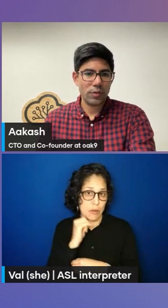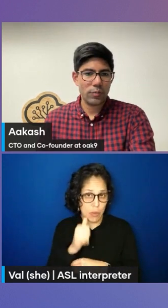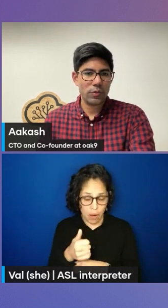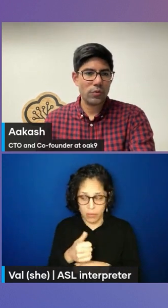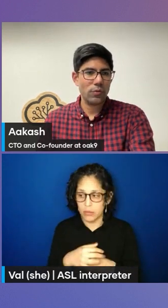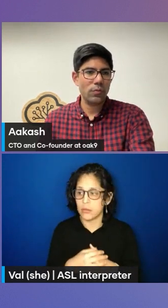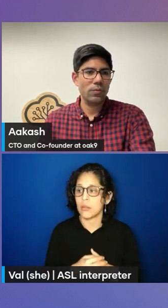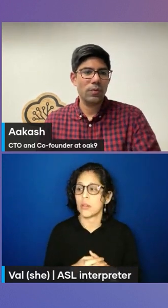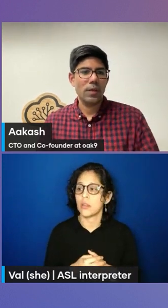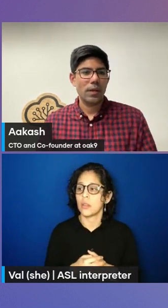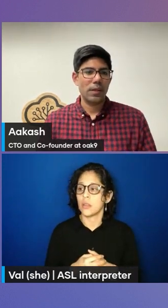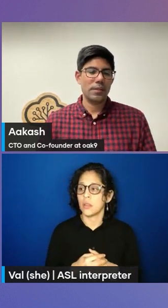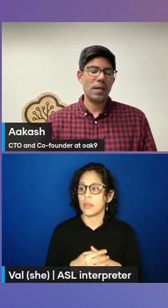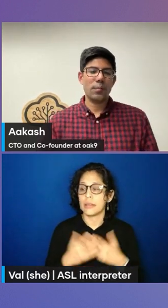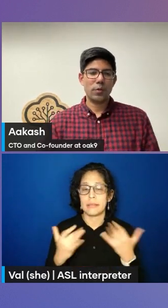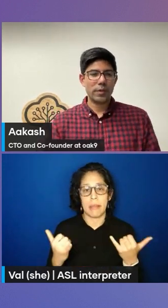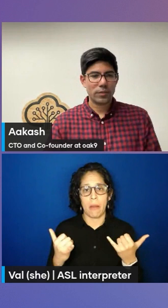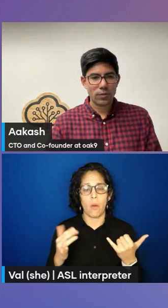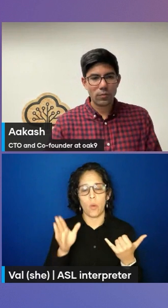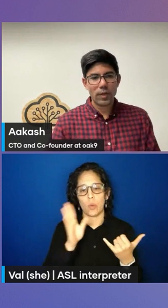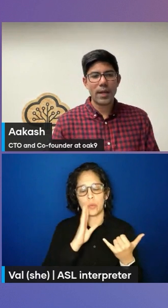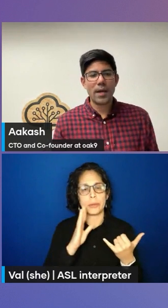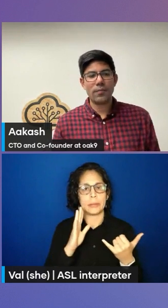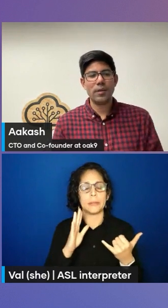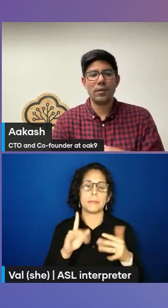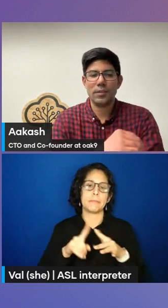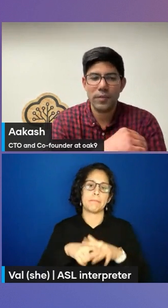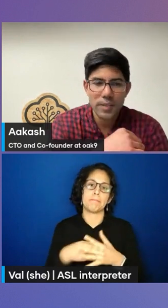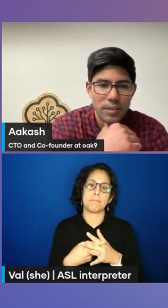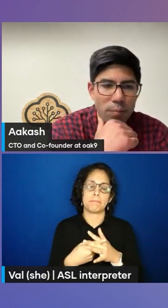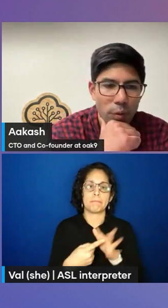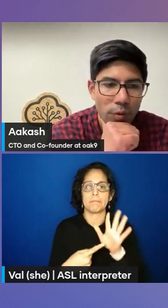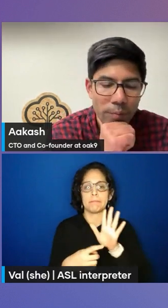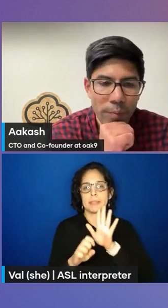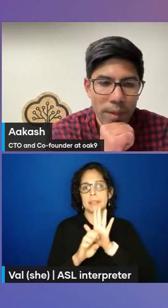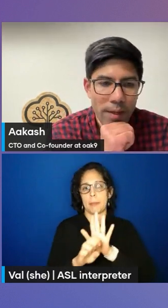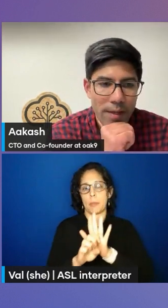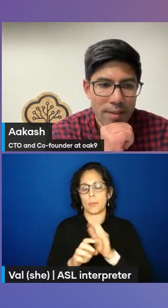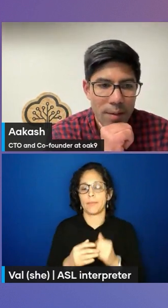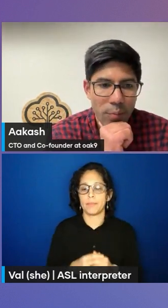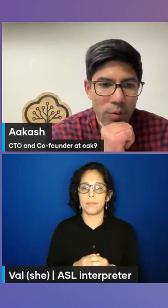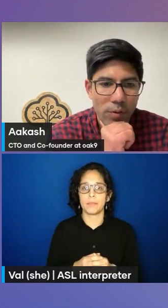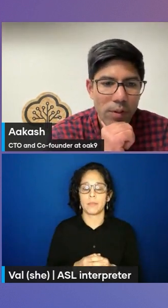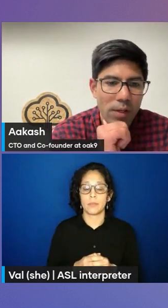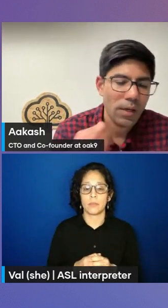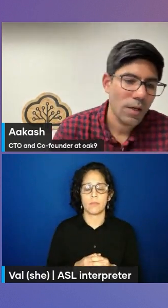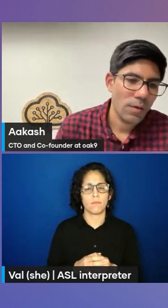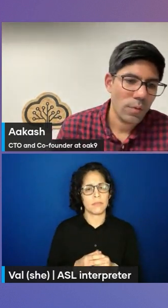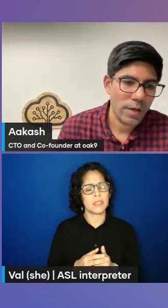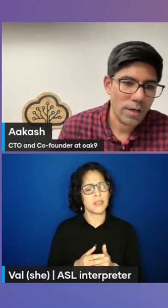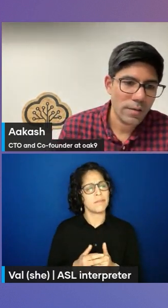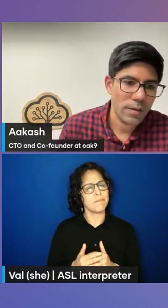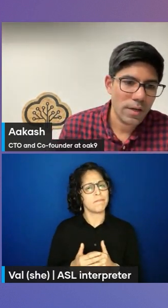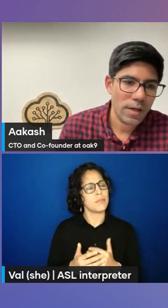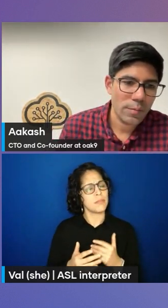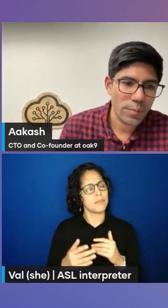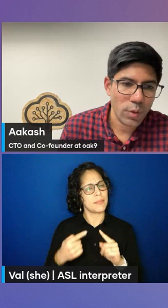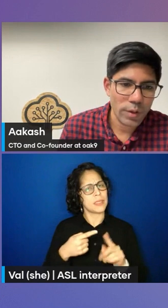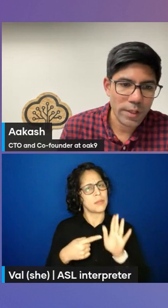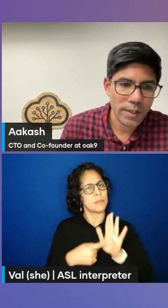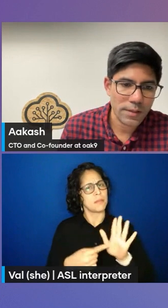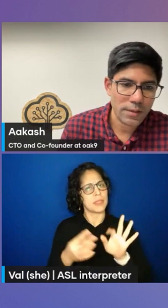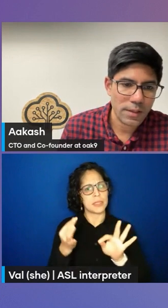want to jump to an example here. So what I have here is a very simple example where